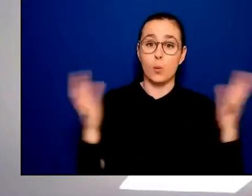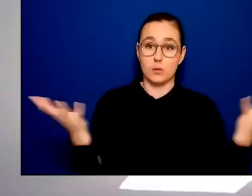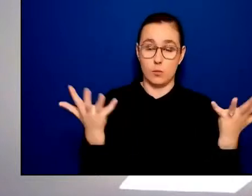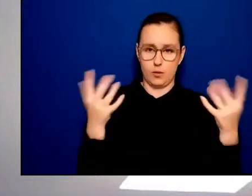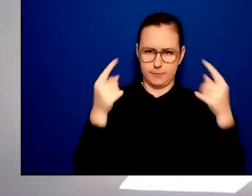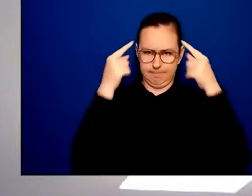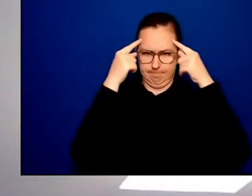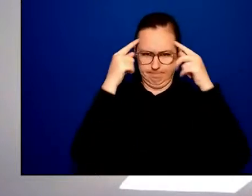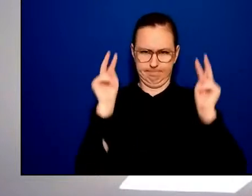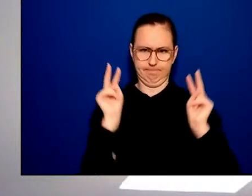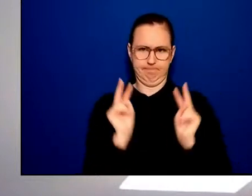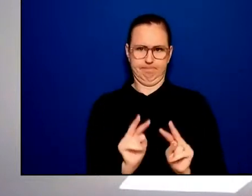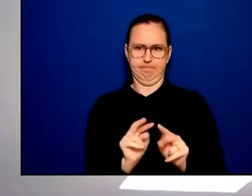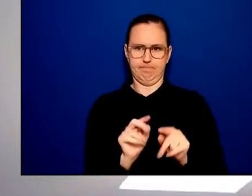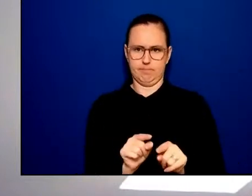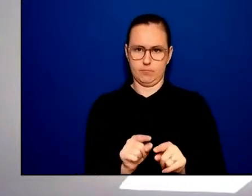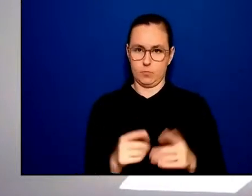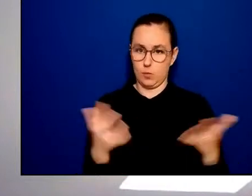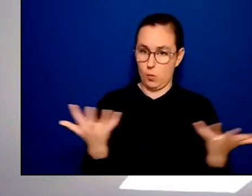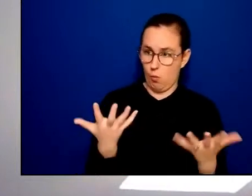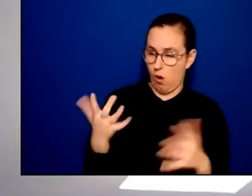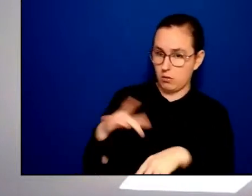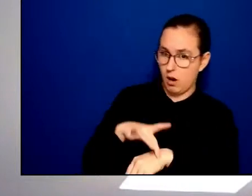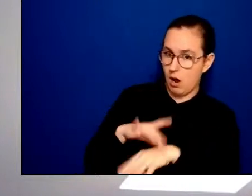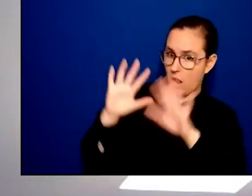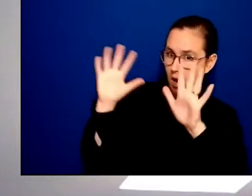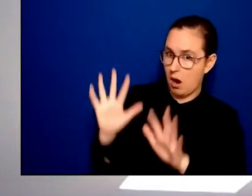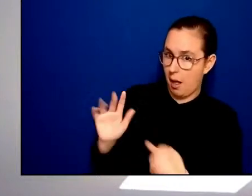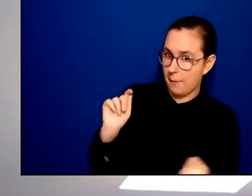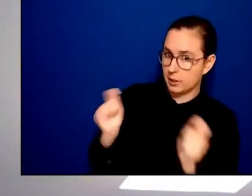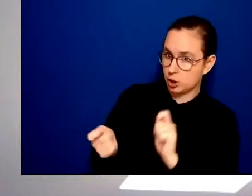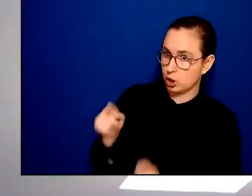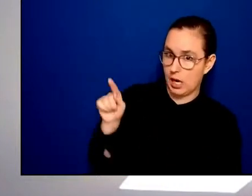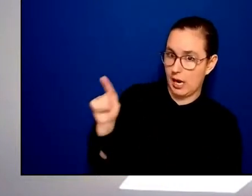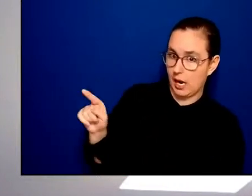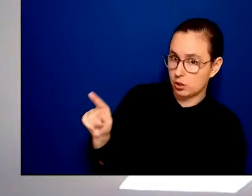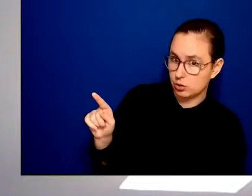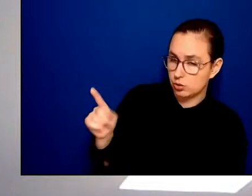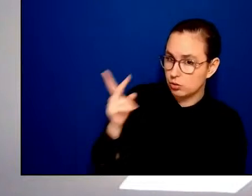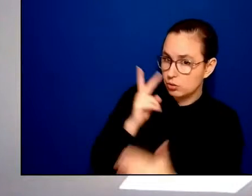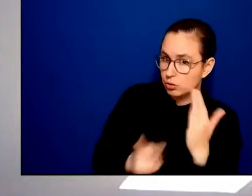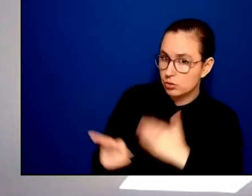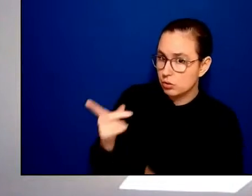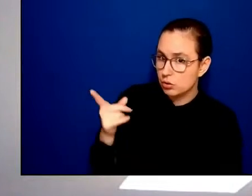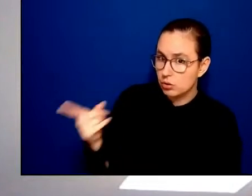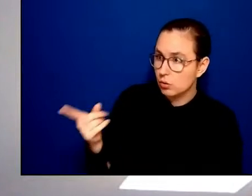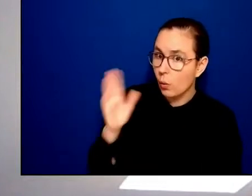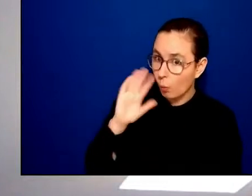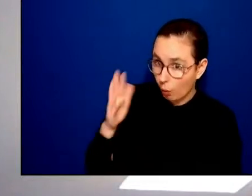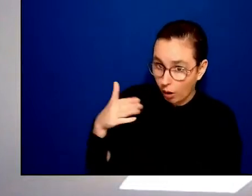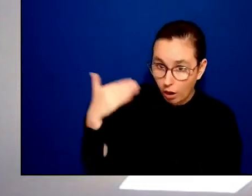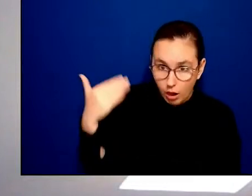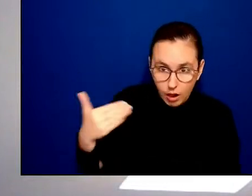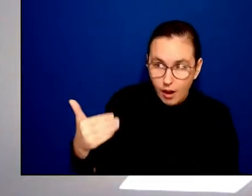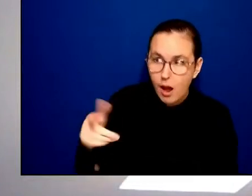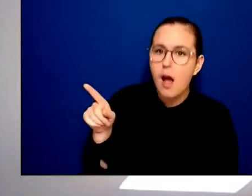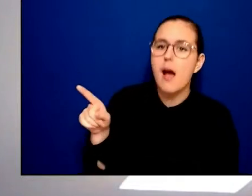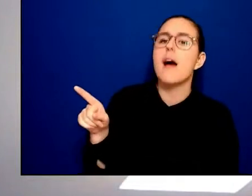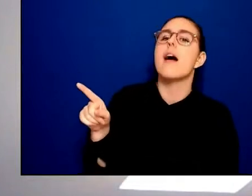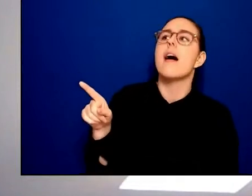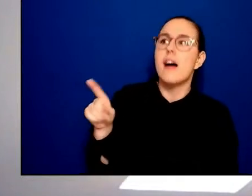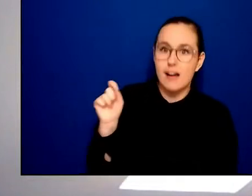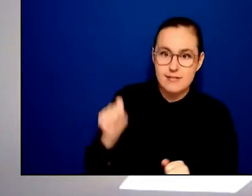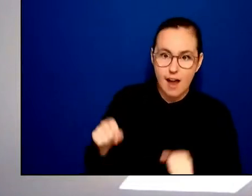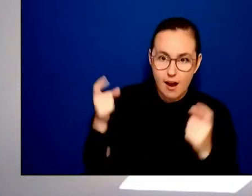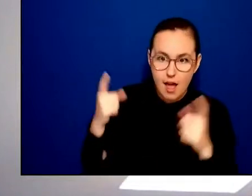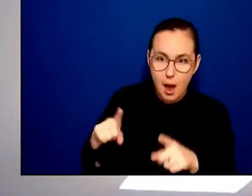how atmospheric rivers will become more potent and perhaps longer lasting than what we even saw this